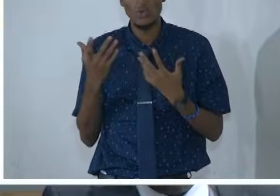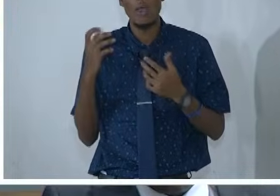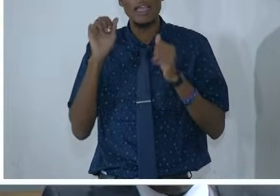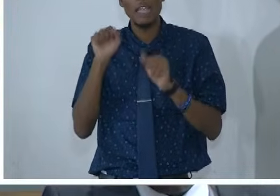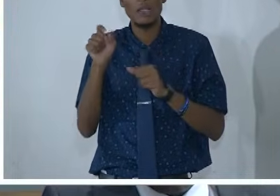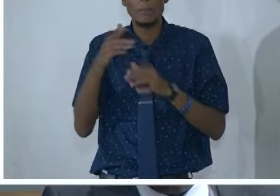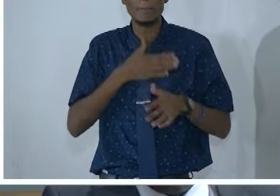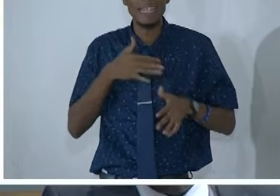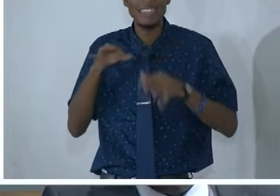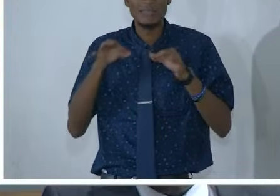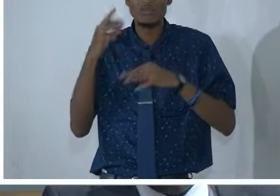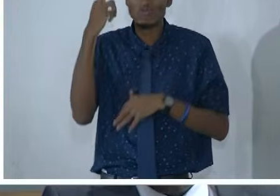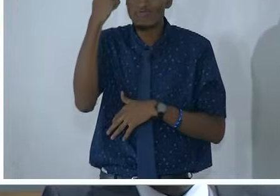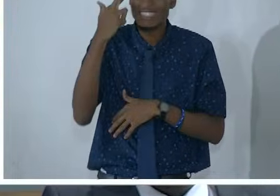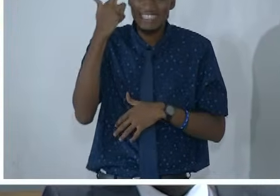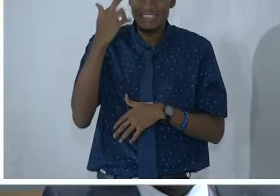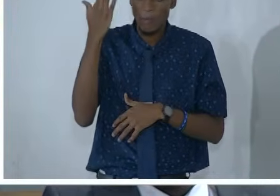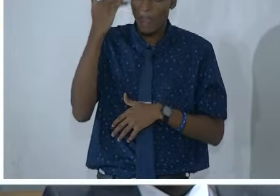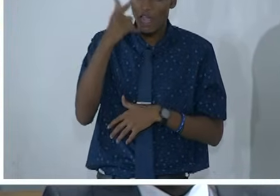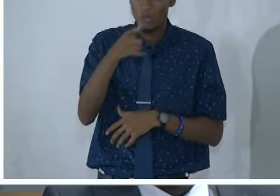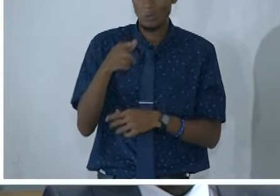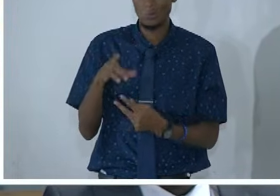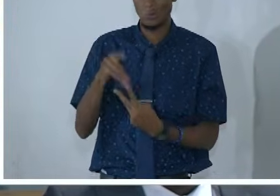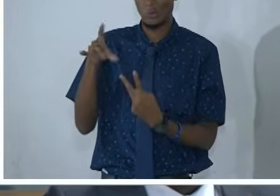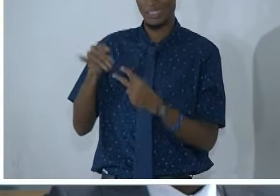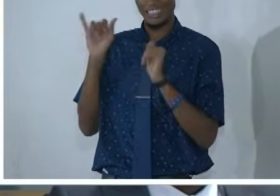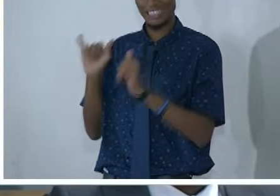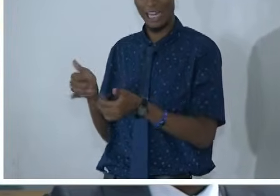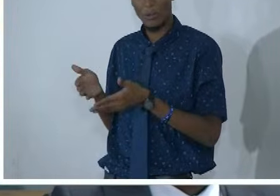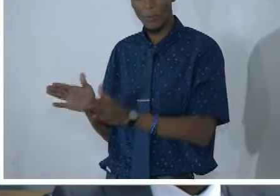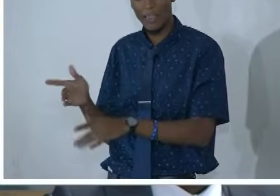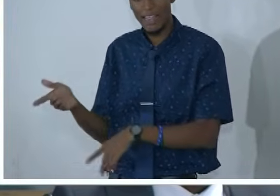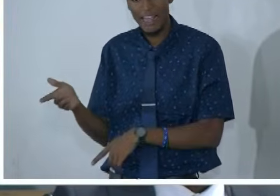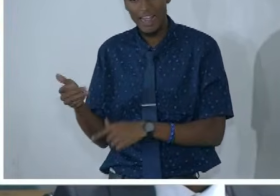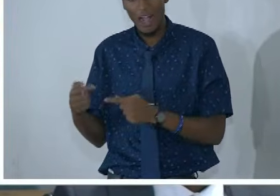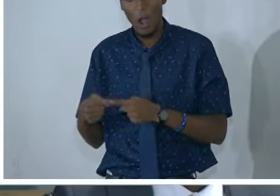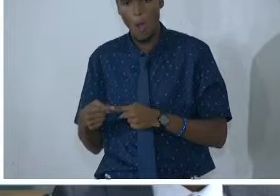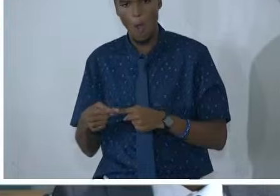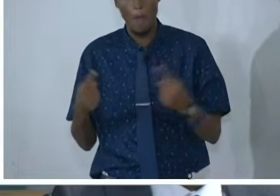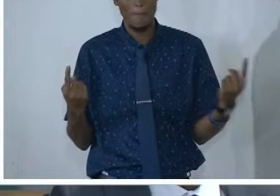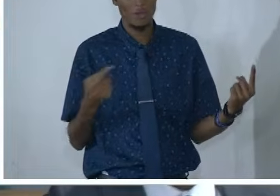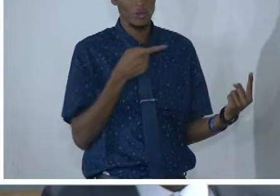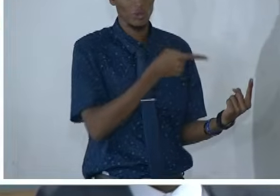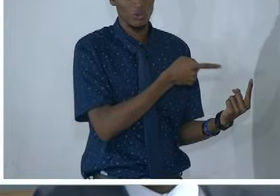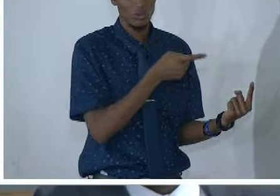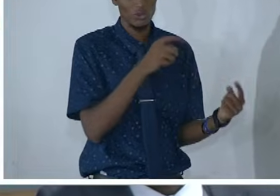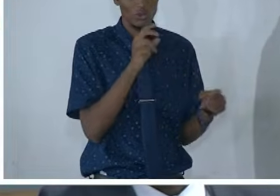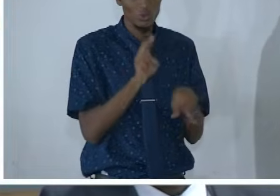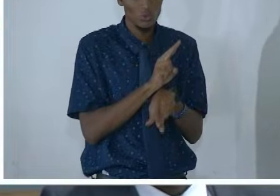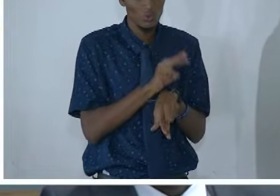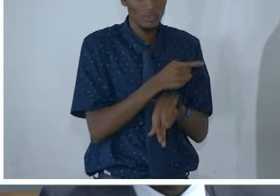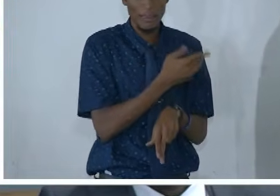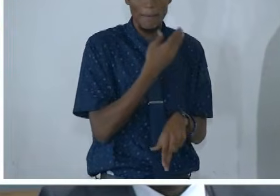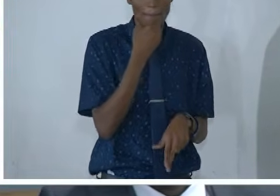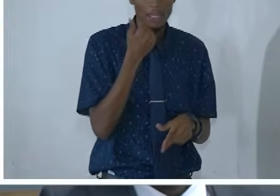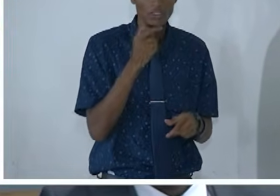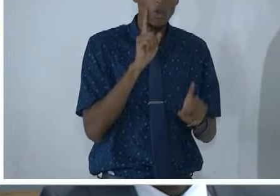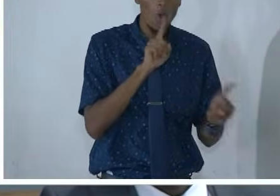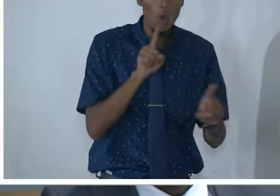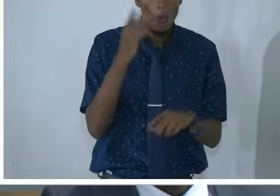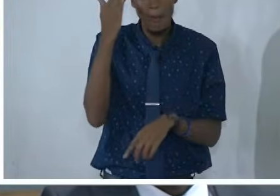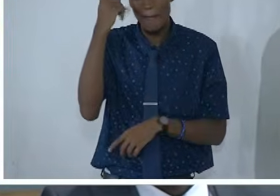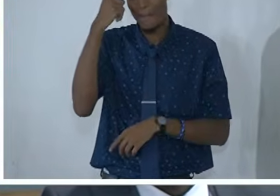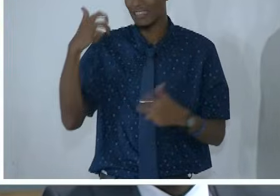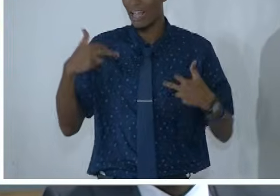for choosing that route as opposed to vesting orders? Bearing in mind, Minister, that there are